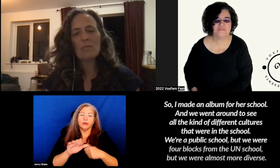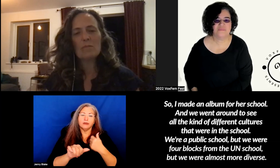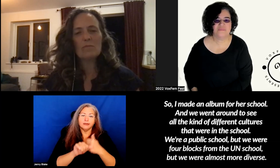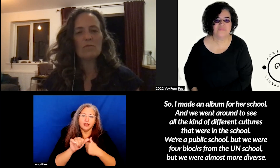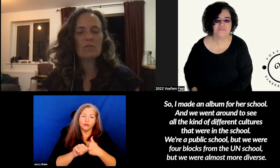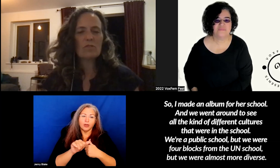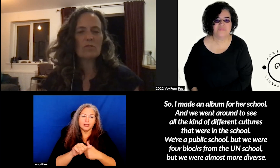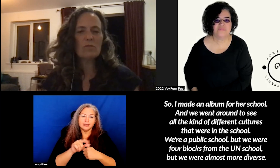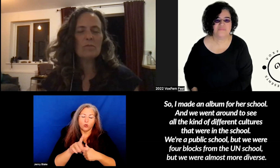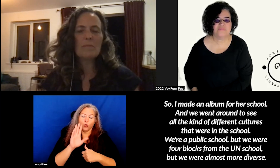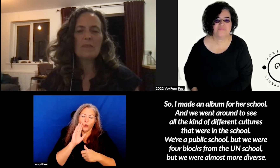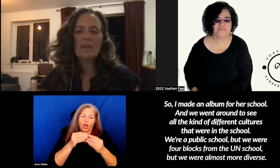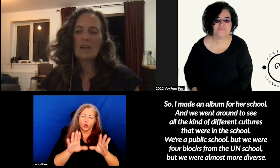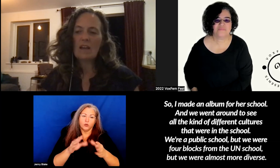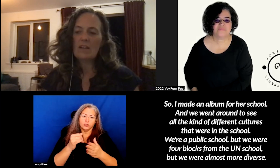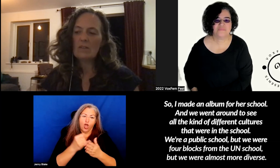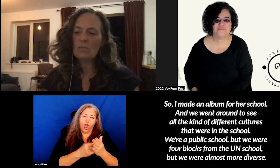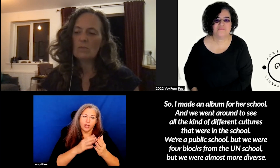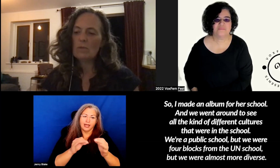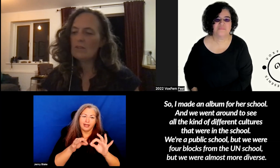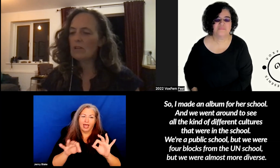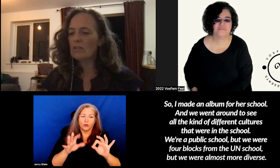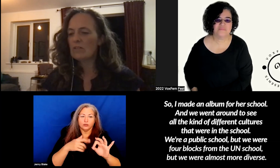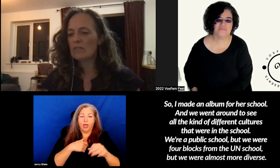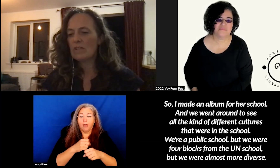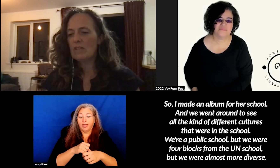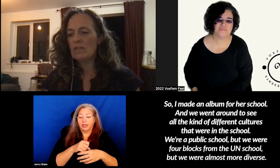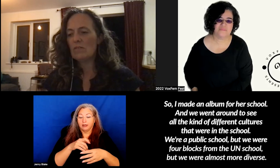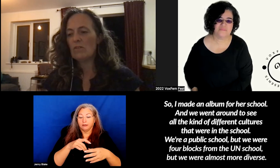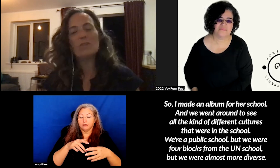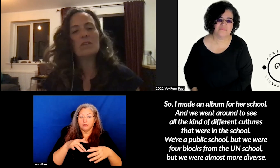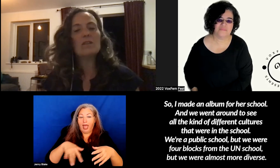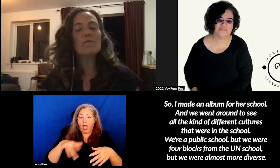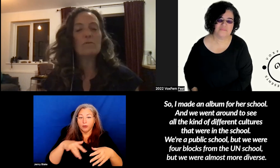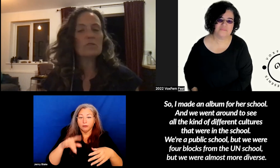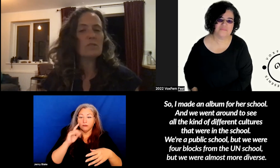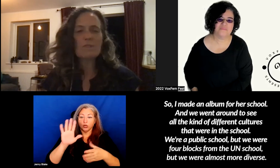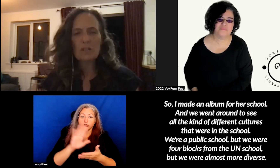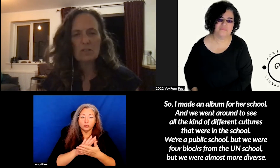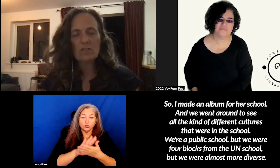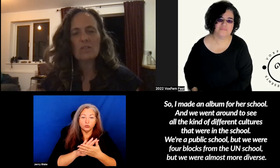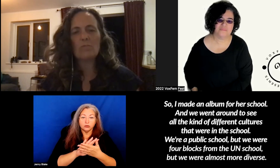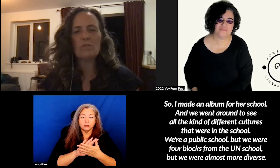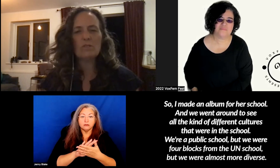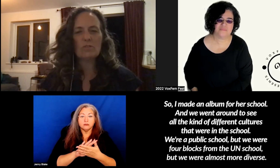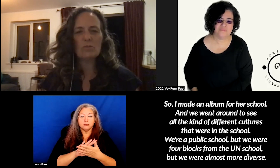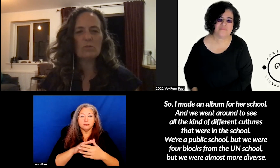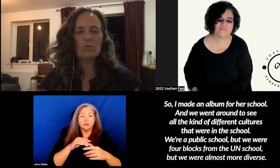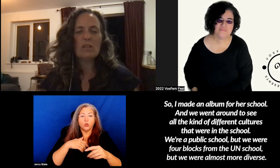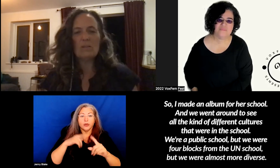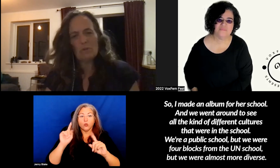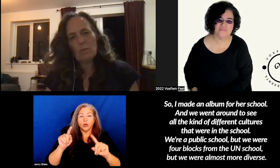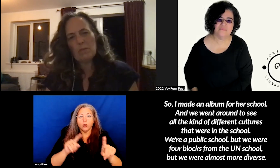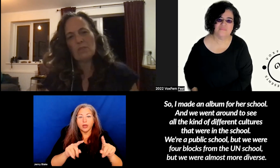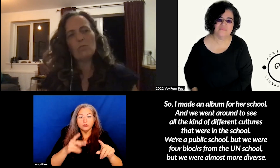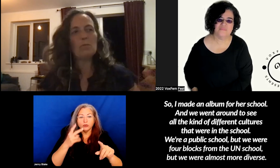an album for her school. And we went around to see all the kind of different cultures that were in the school.